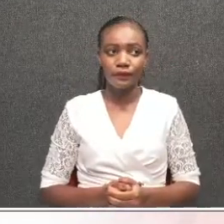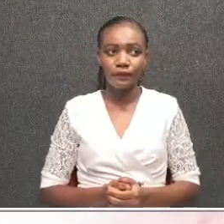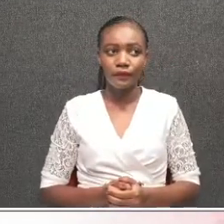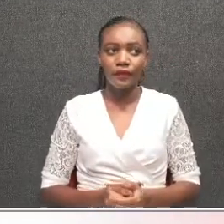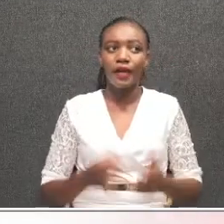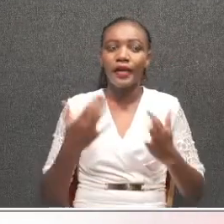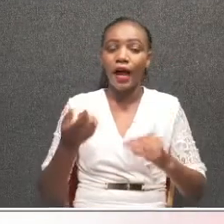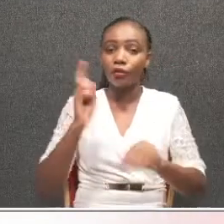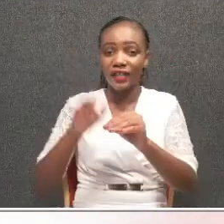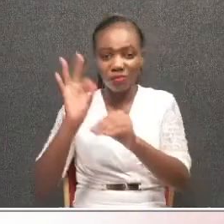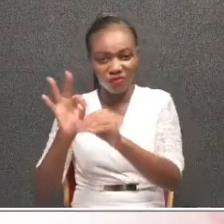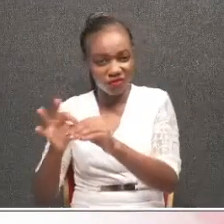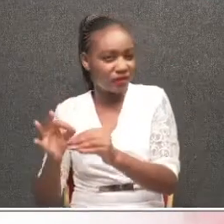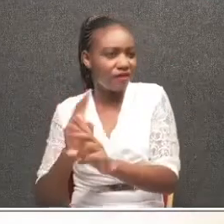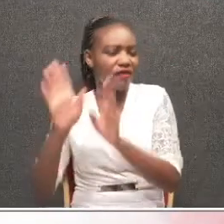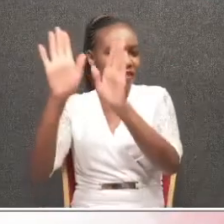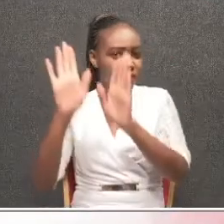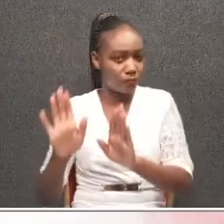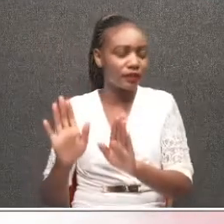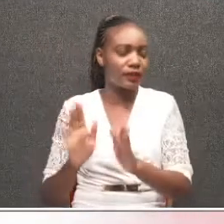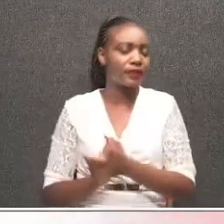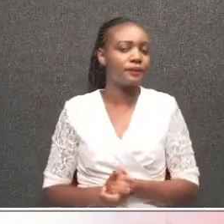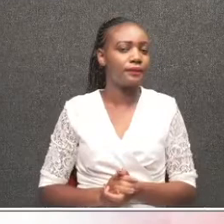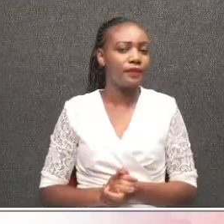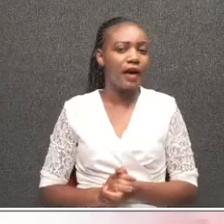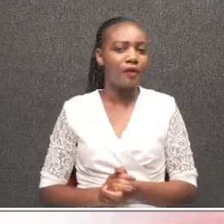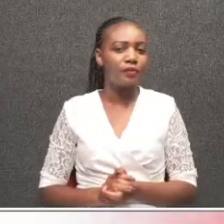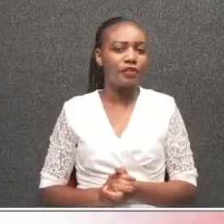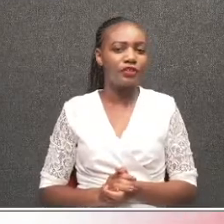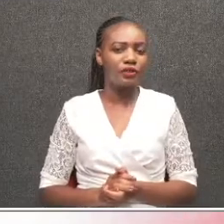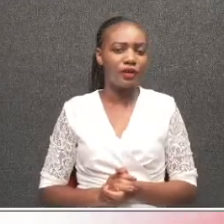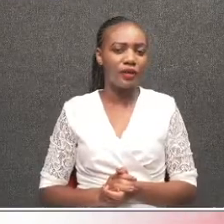when you cast your vote. Because it will determine the quality of